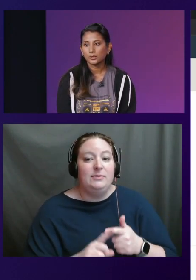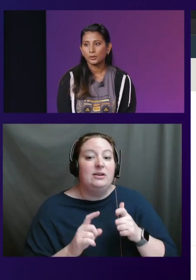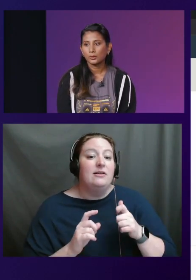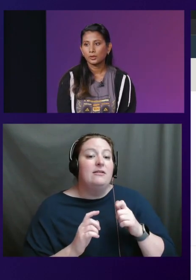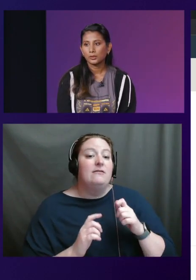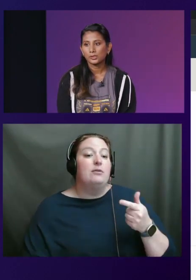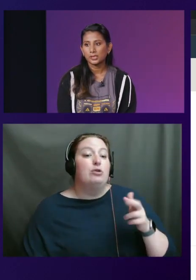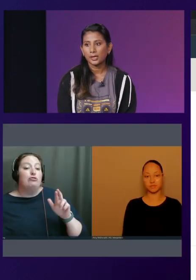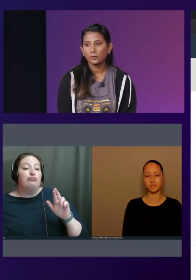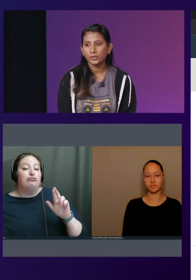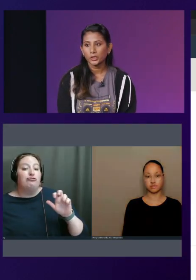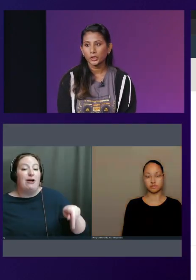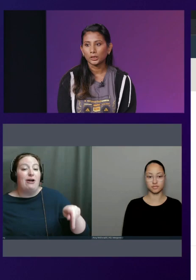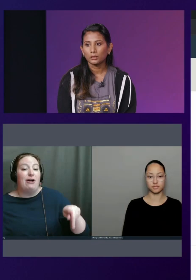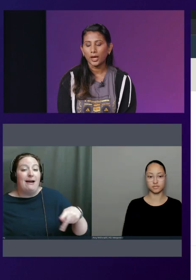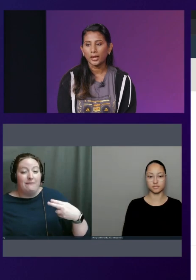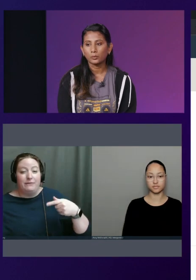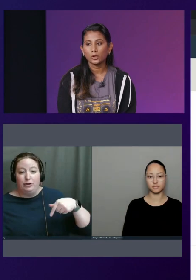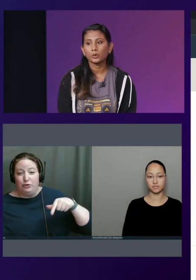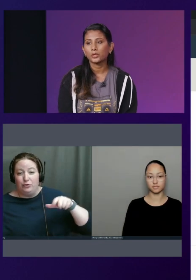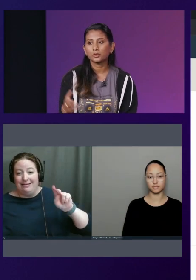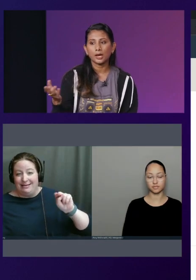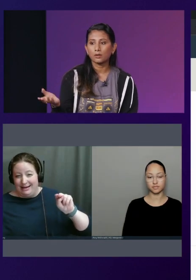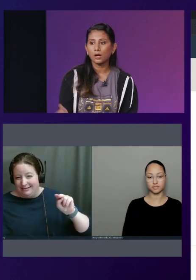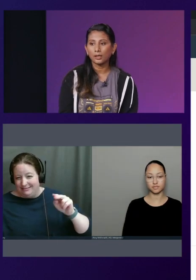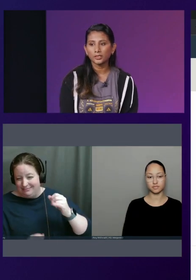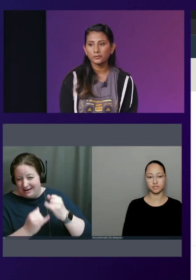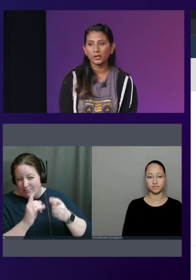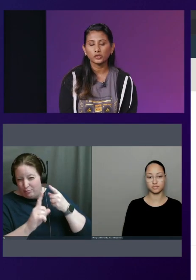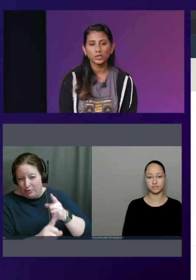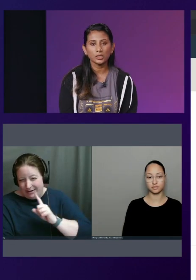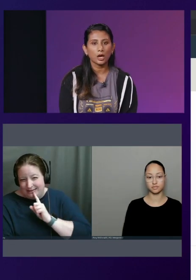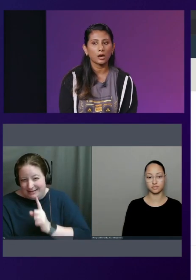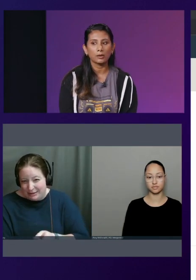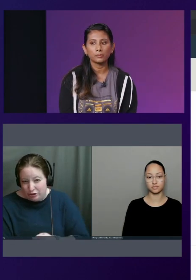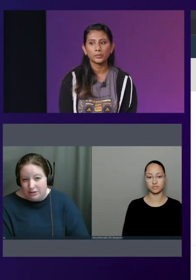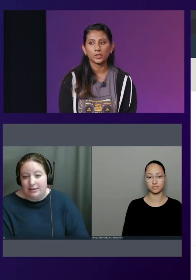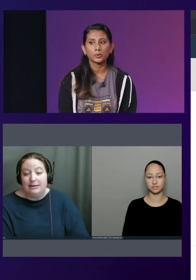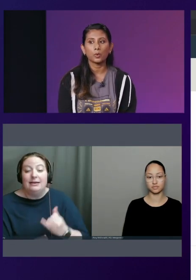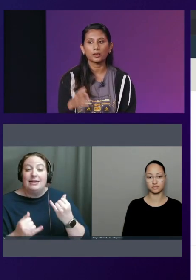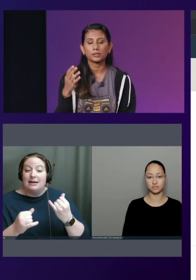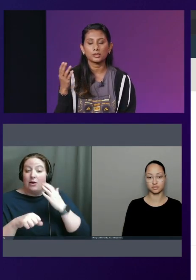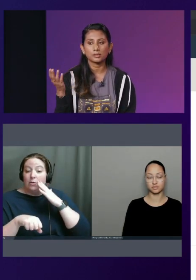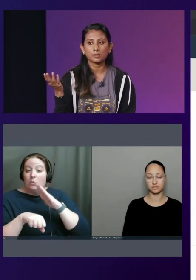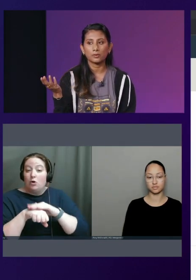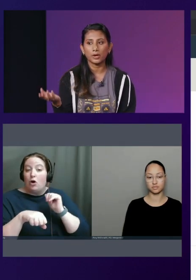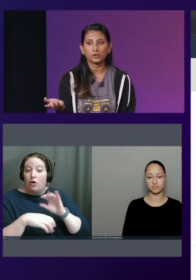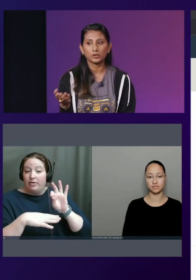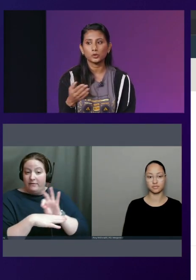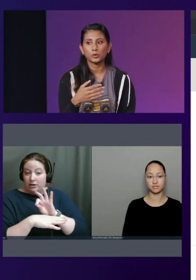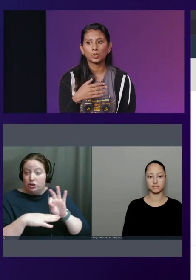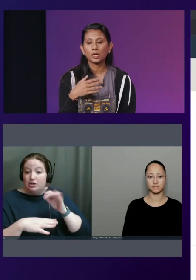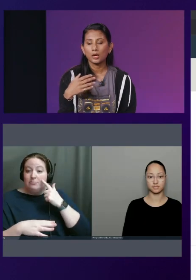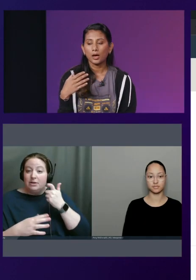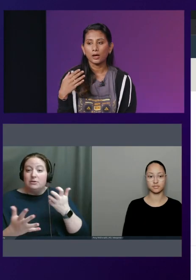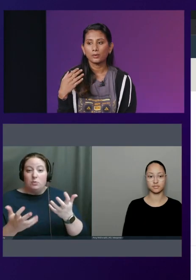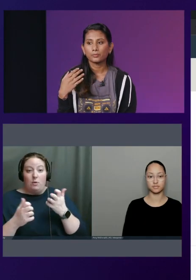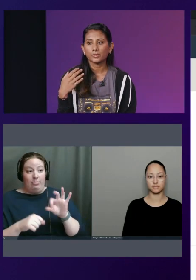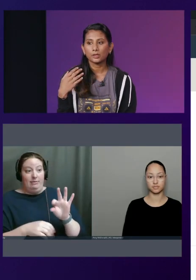essentially. So you'll see that over here, and we are going to now call this function because we want this function